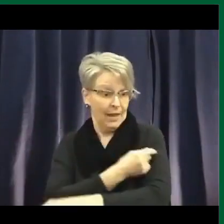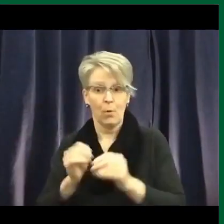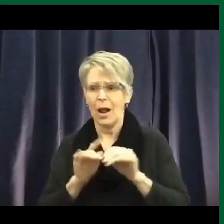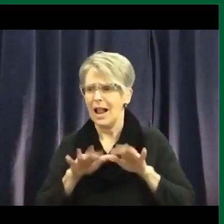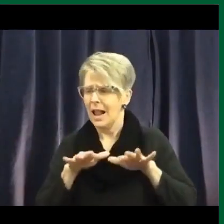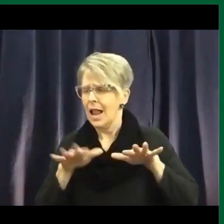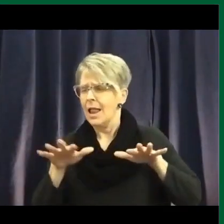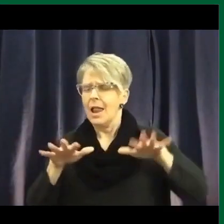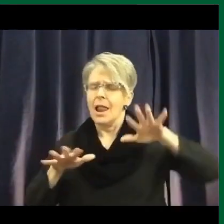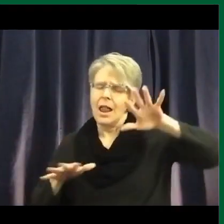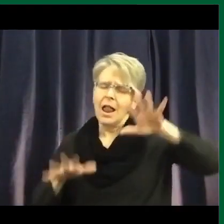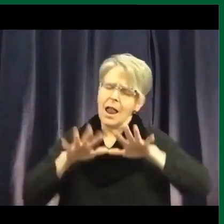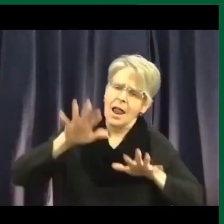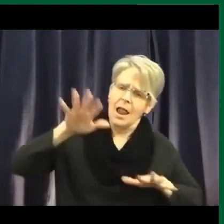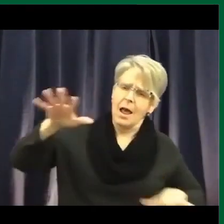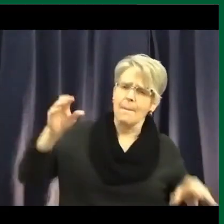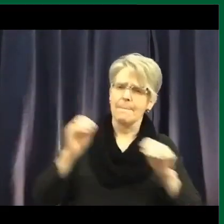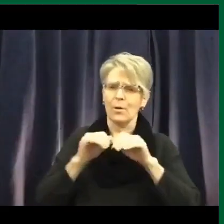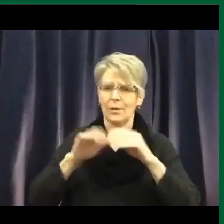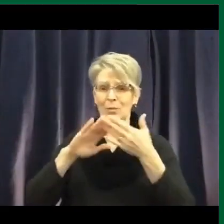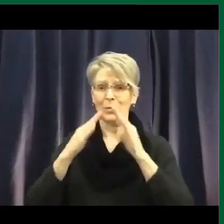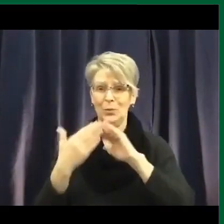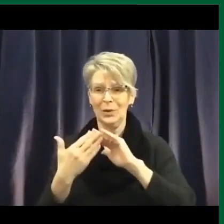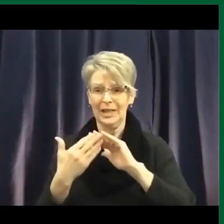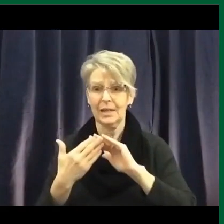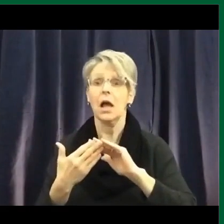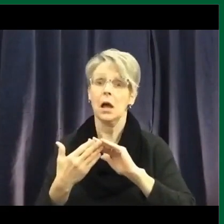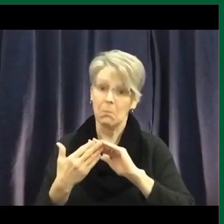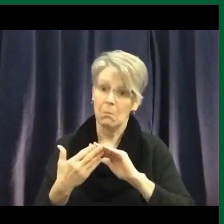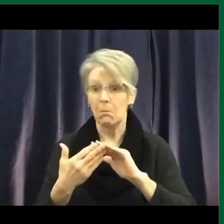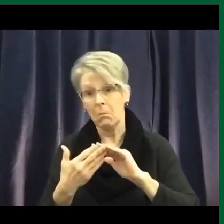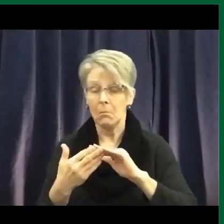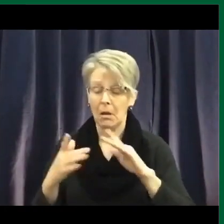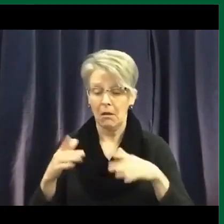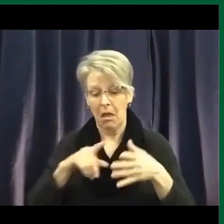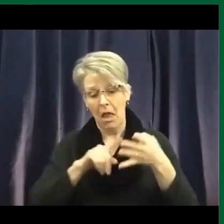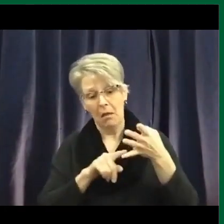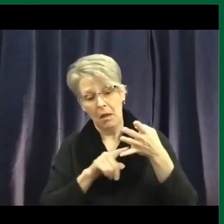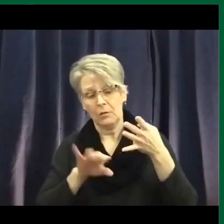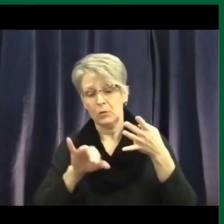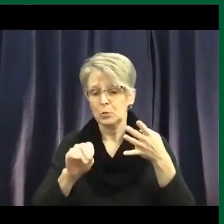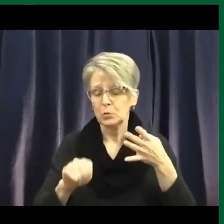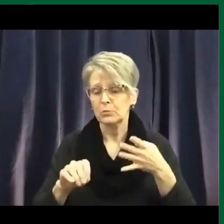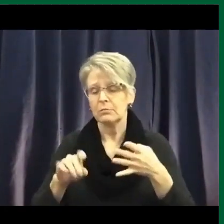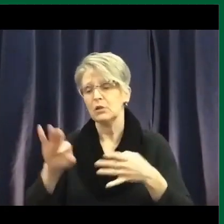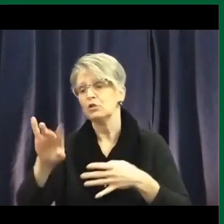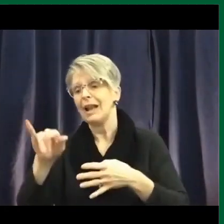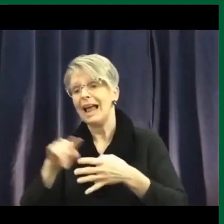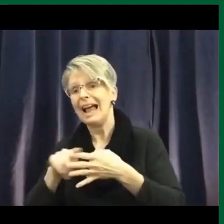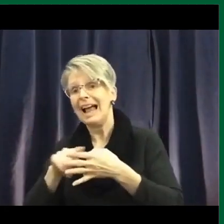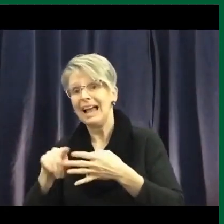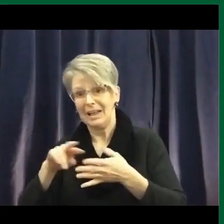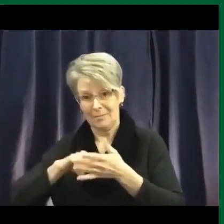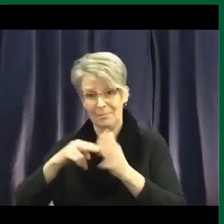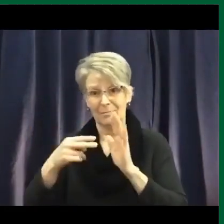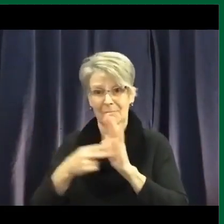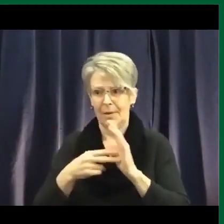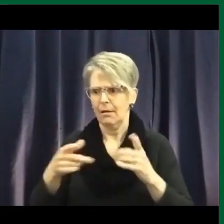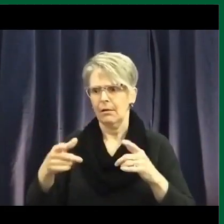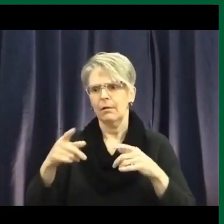community protection, which we may see towards the end of June, early July, by which time second doses will already have